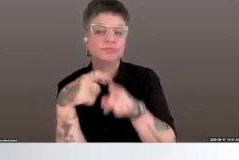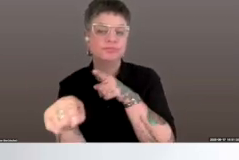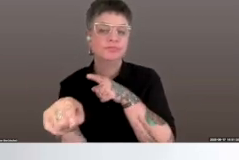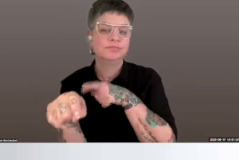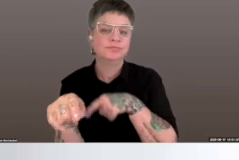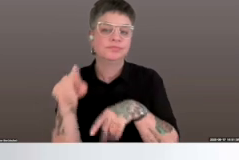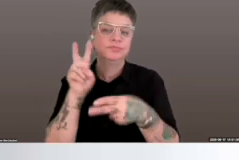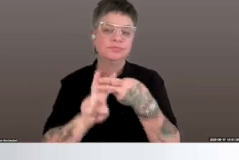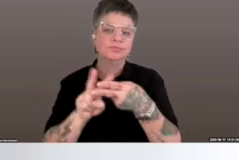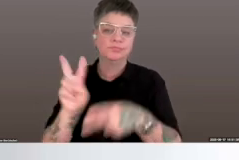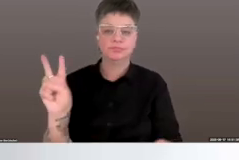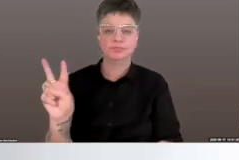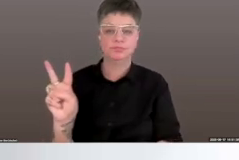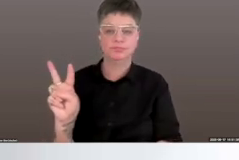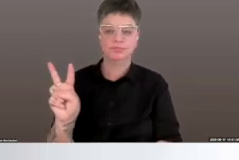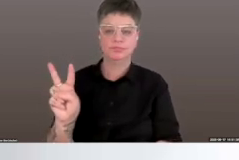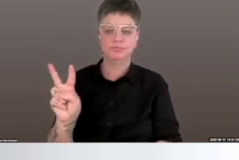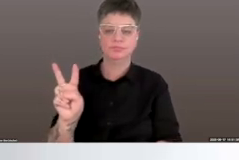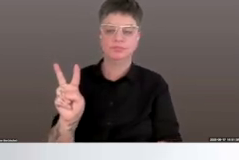can email your questions to